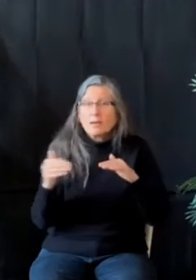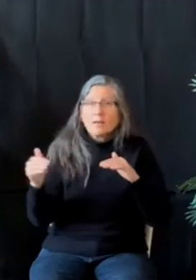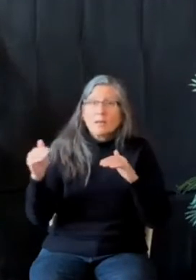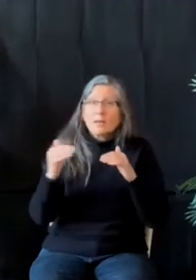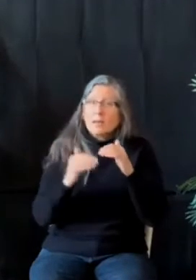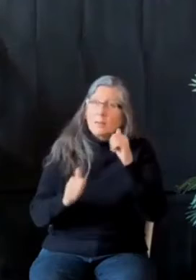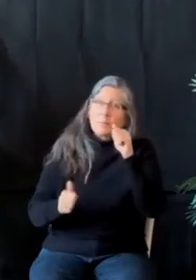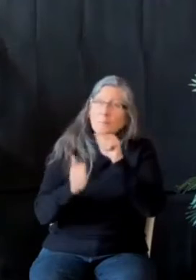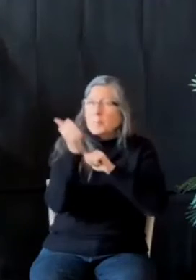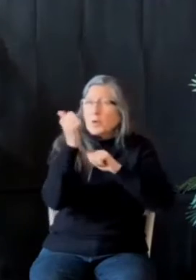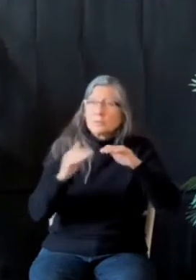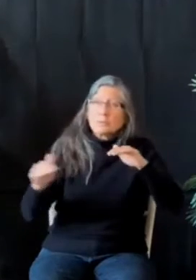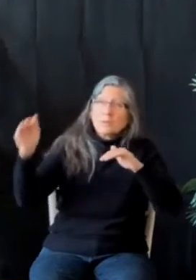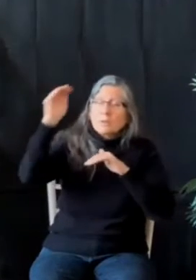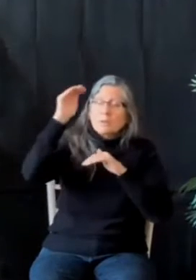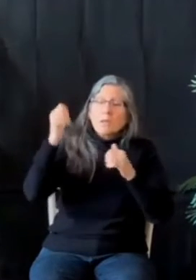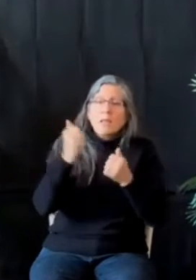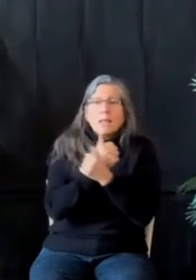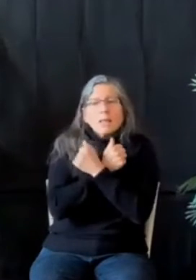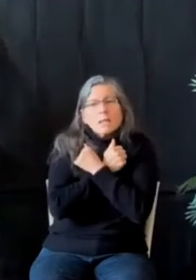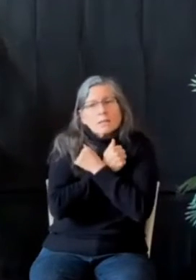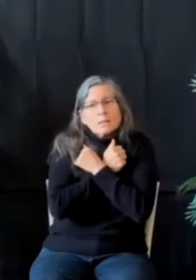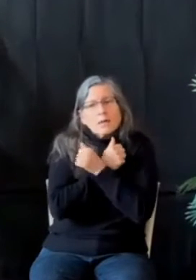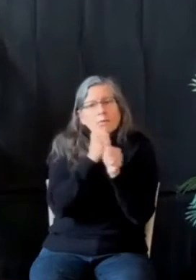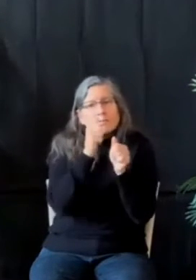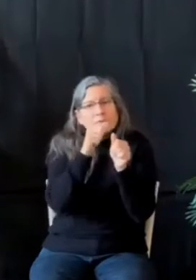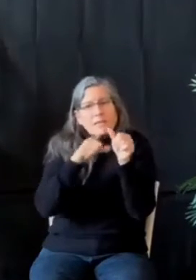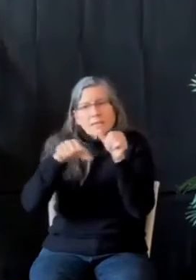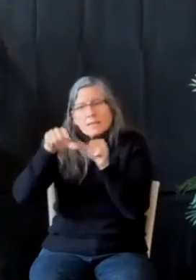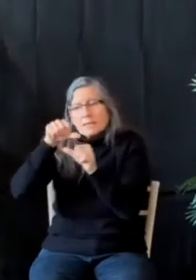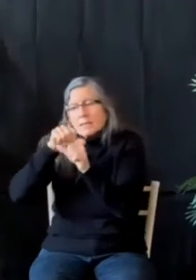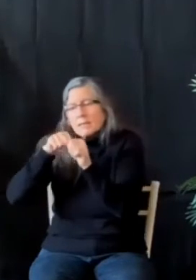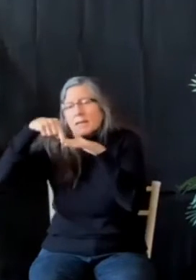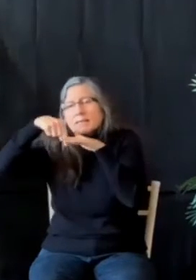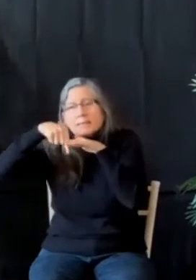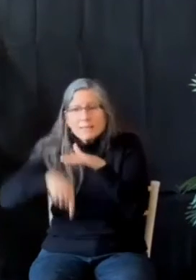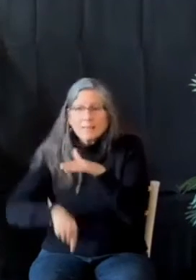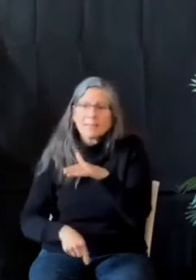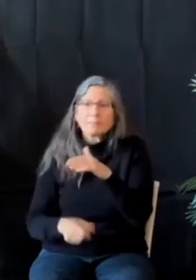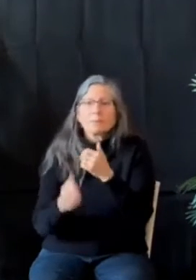all, love each other deeply,